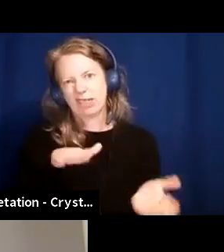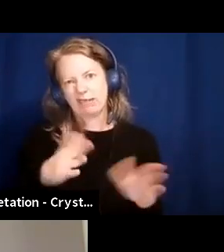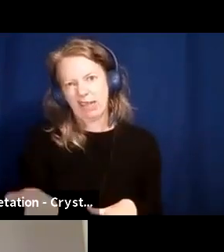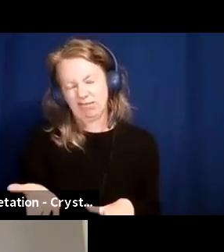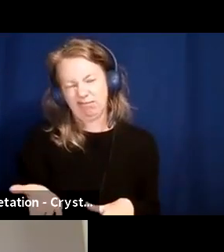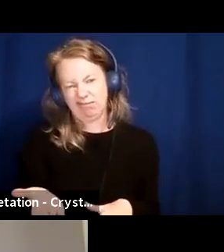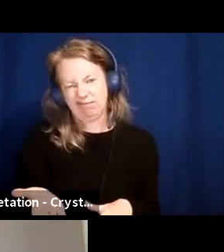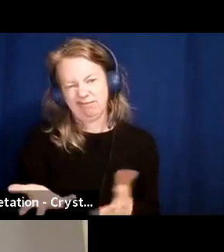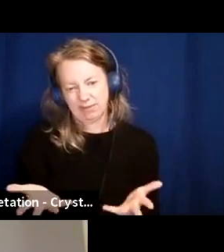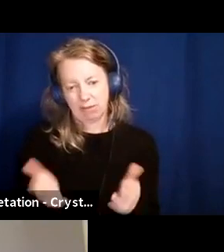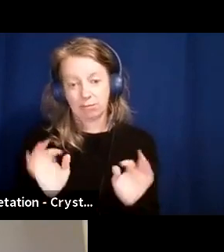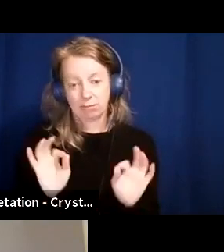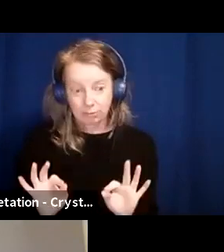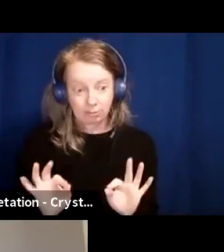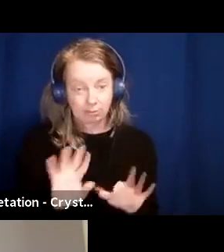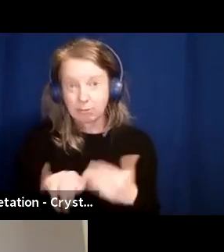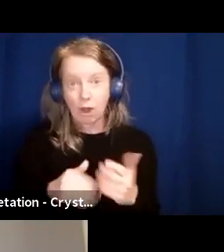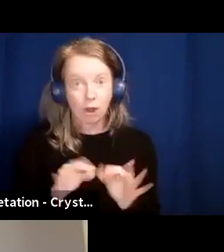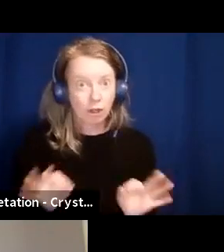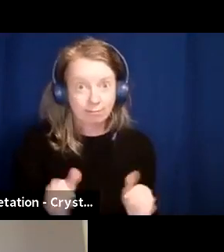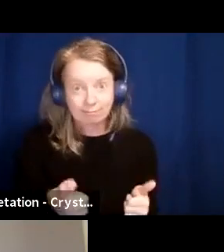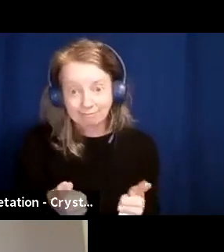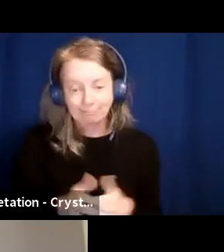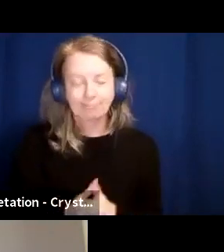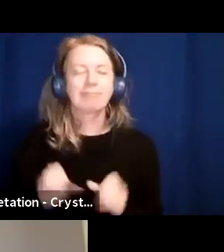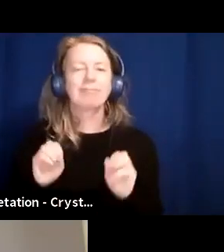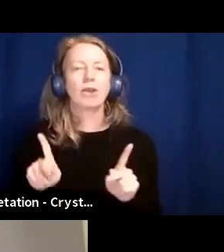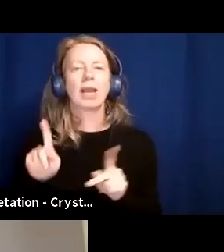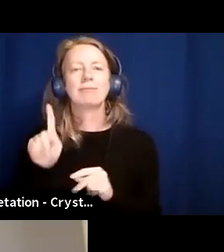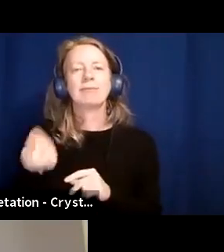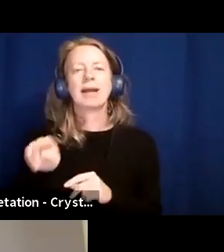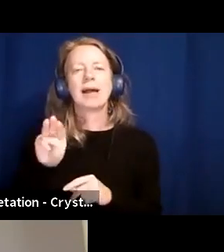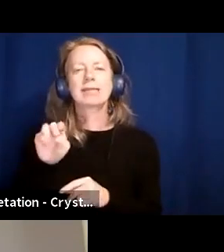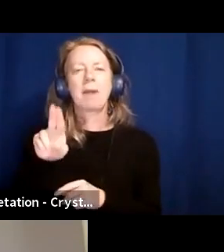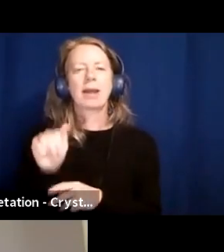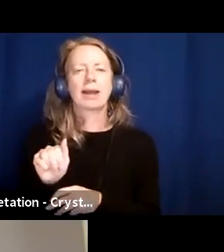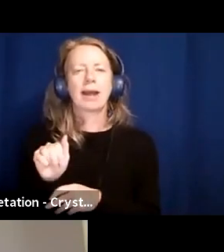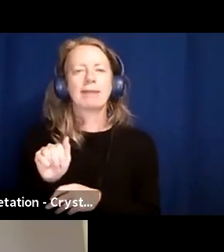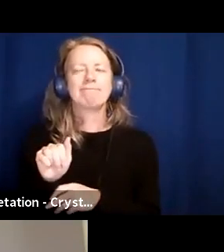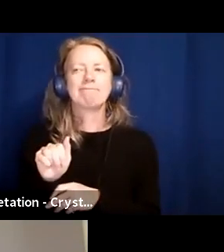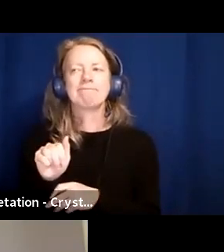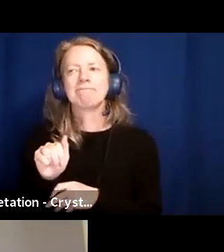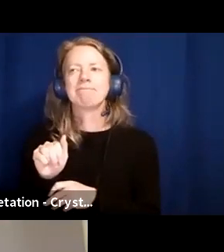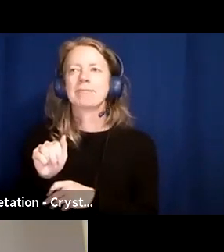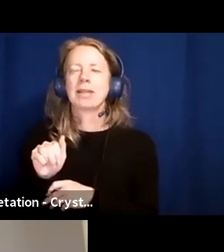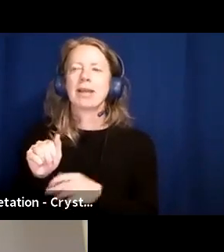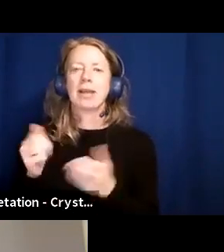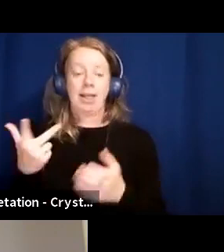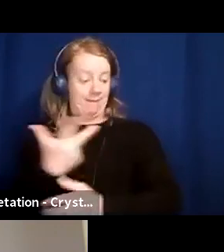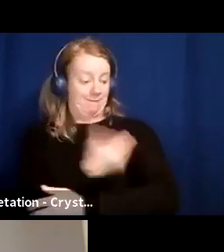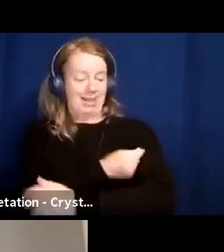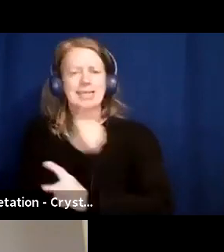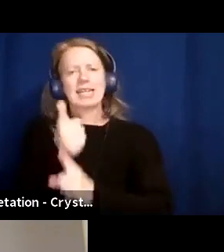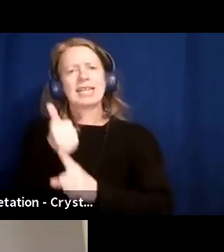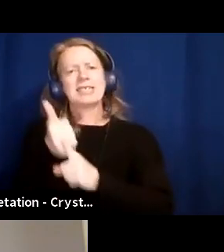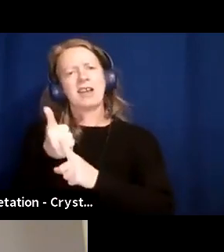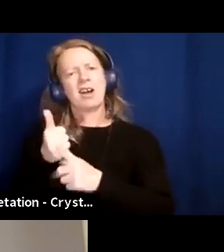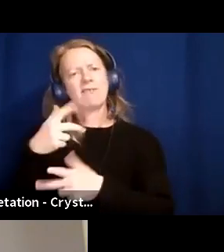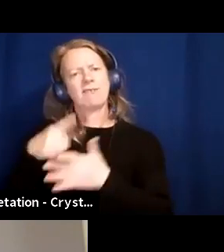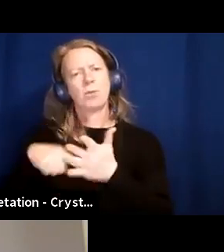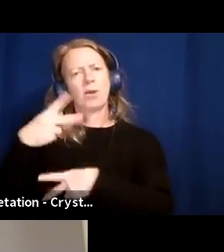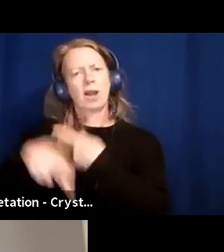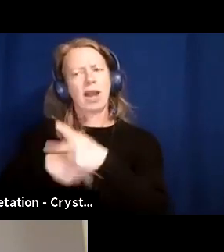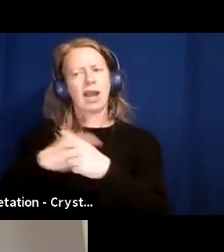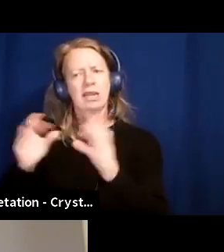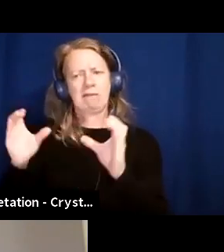okay. Monica, this one's back to you. What type of certification process do vaccines go through? So you sort of mentioned